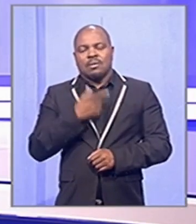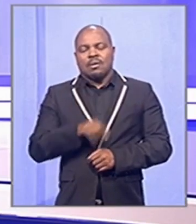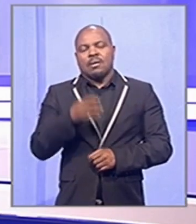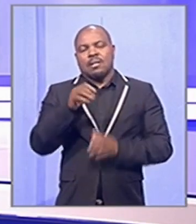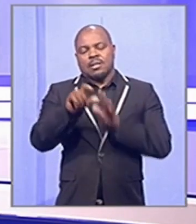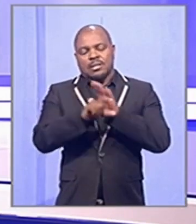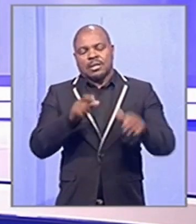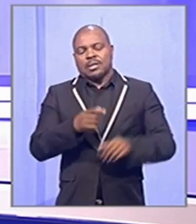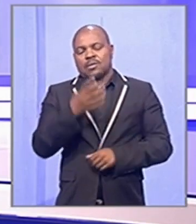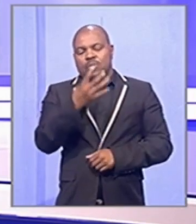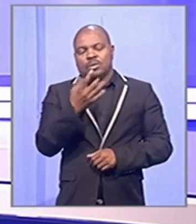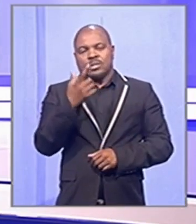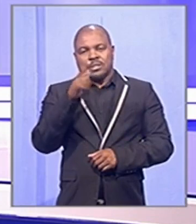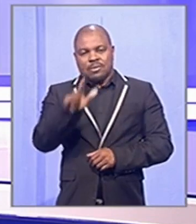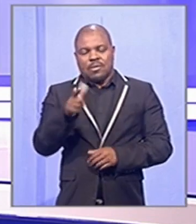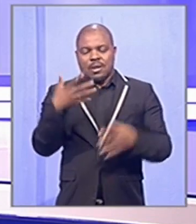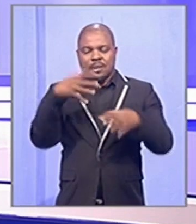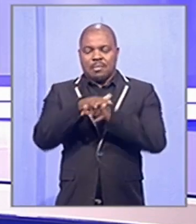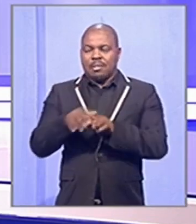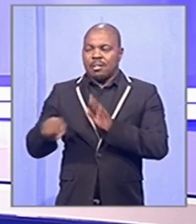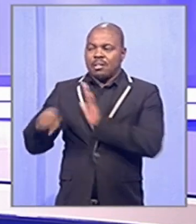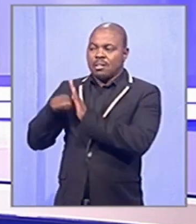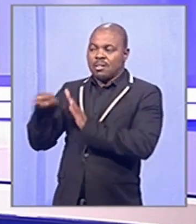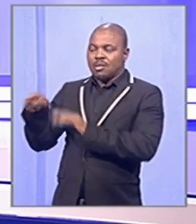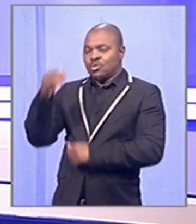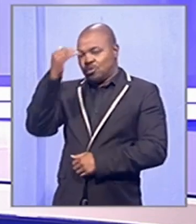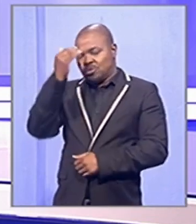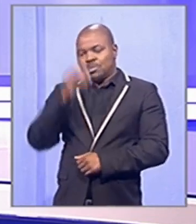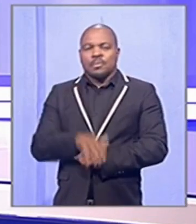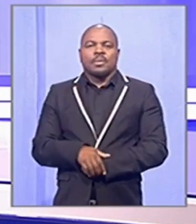IEC e entse phoso ho kenya tshebetsong karolo ya bo